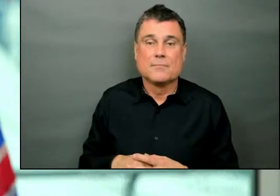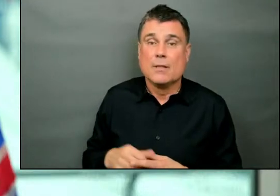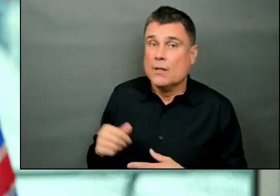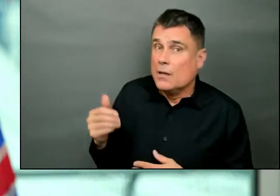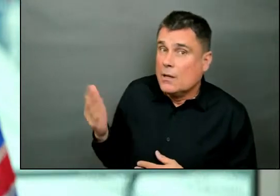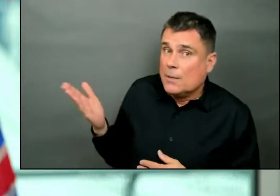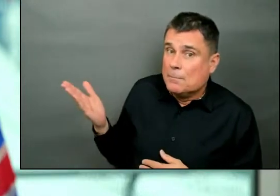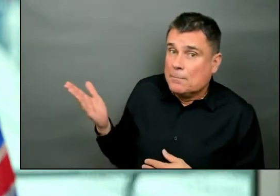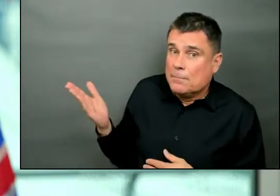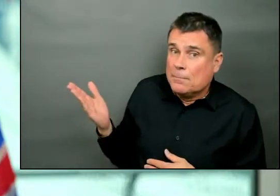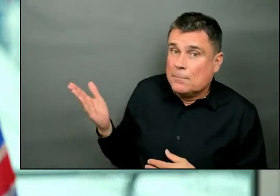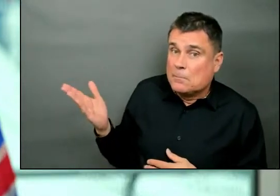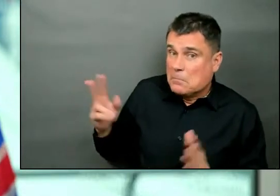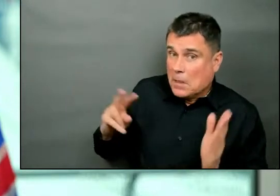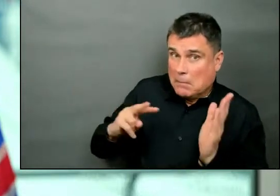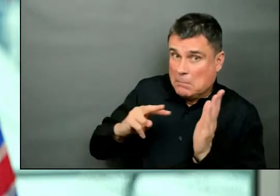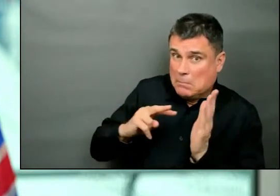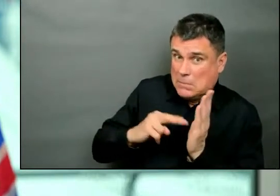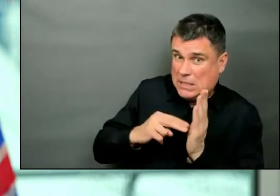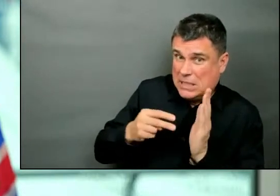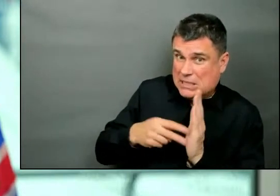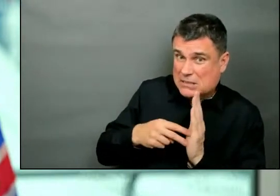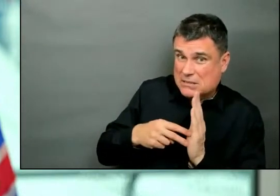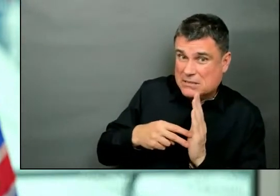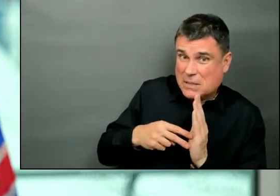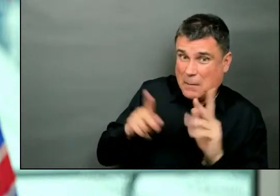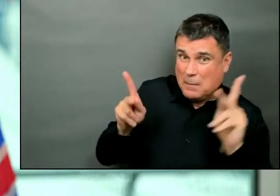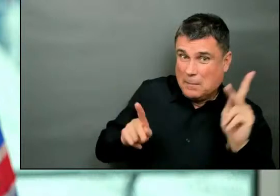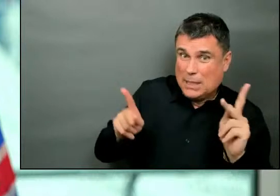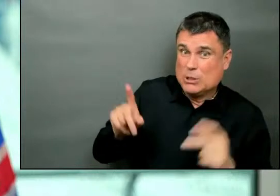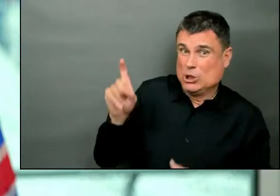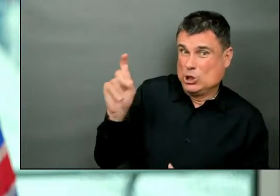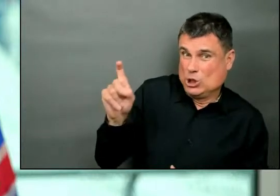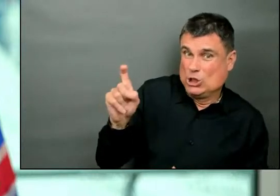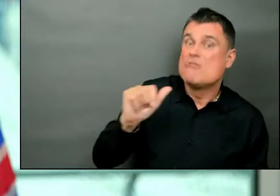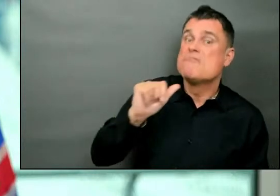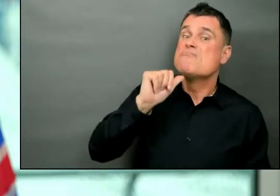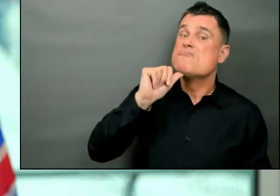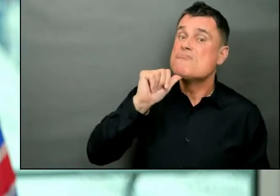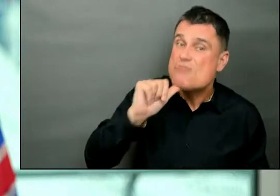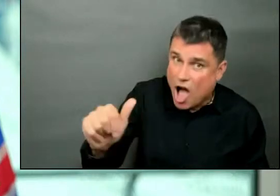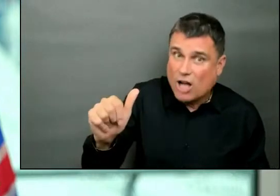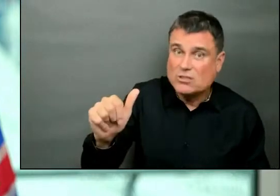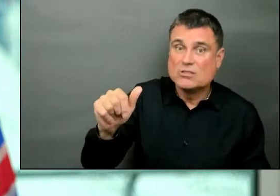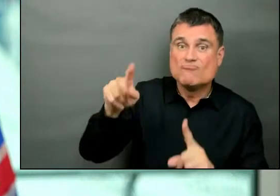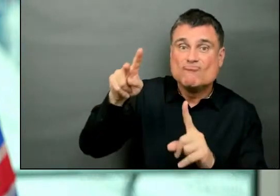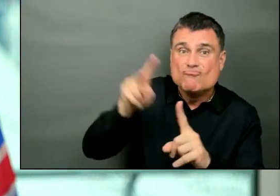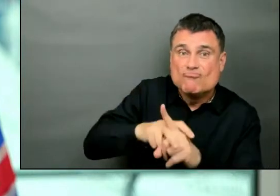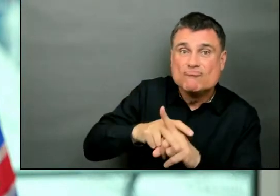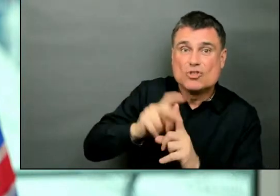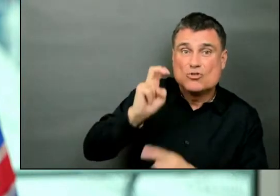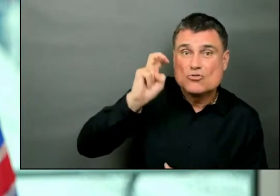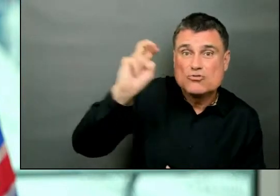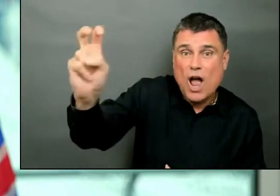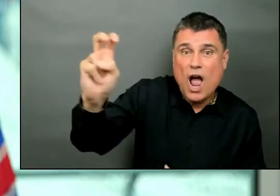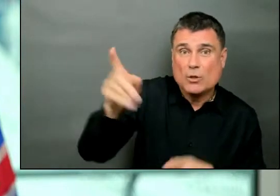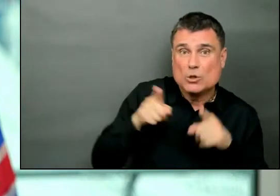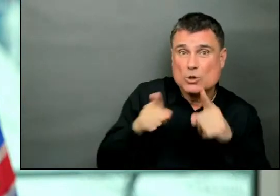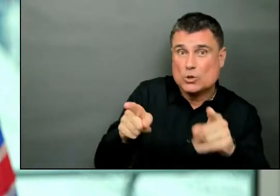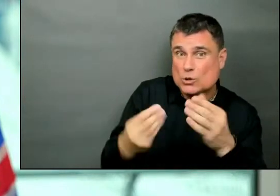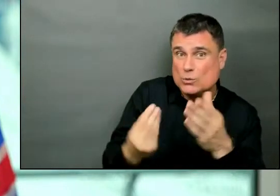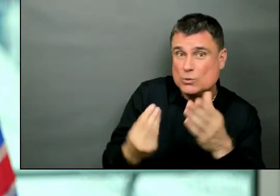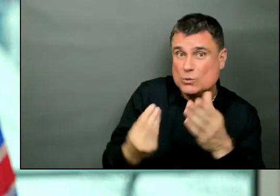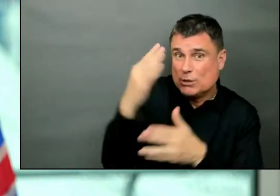be booking spring break. And you can hit on that. I just also need to ask about your comments made earlier this week before committee